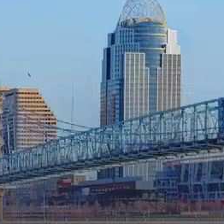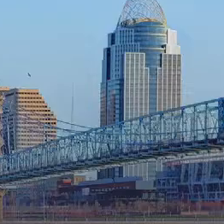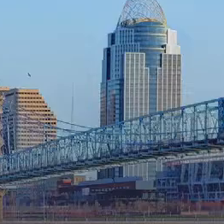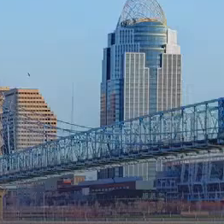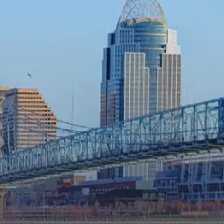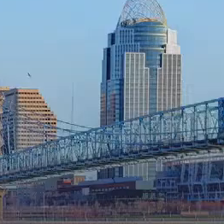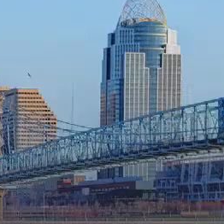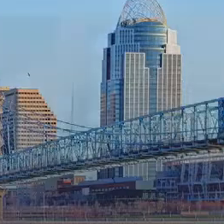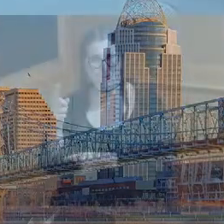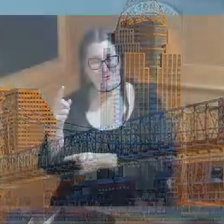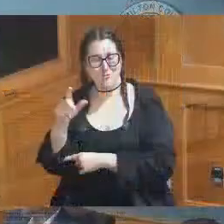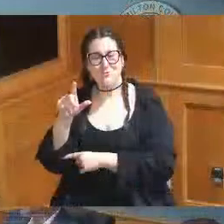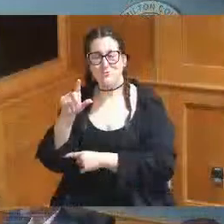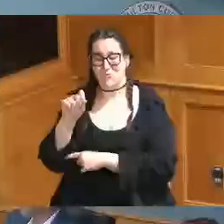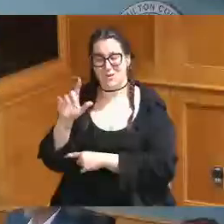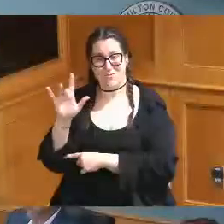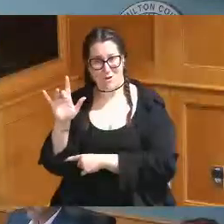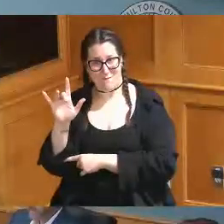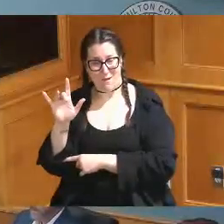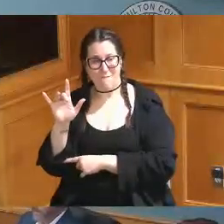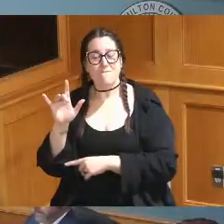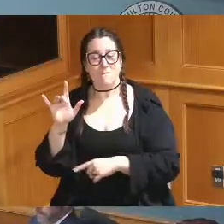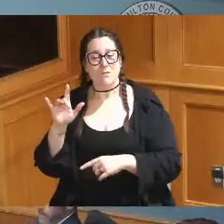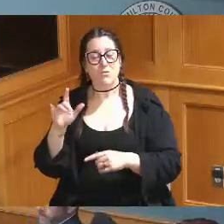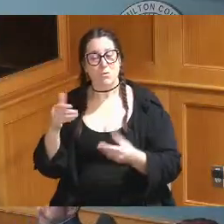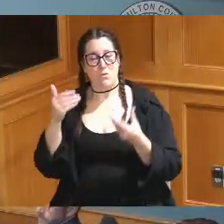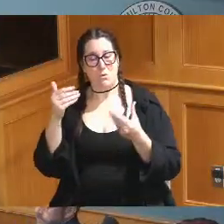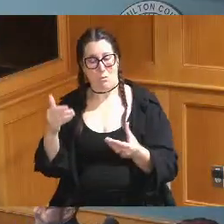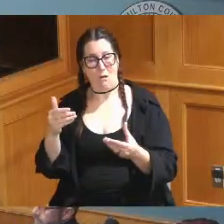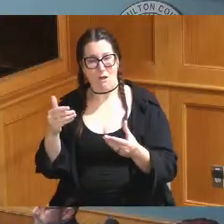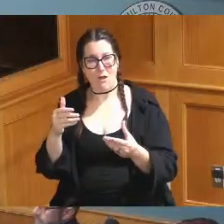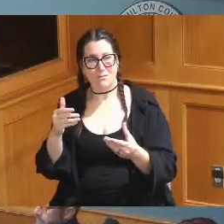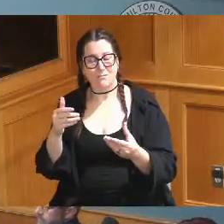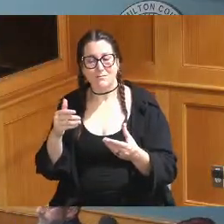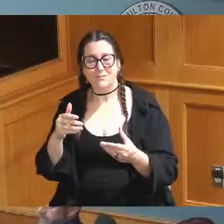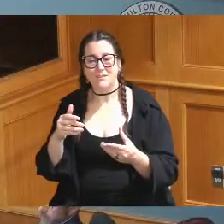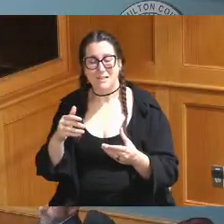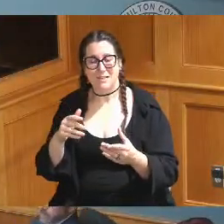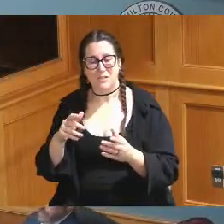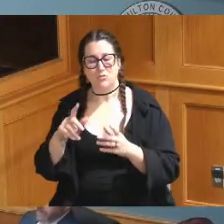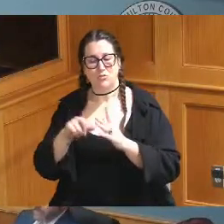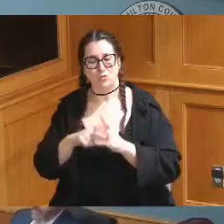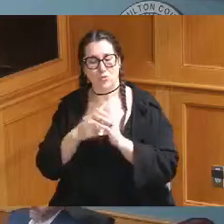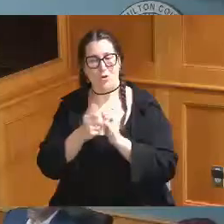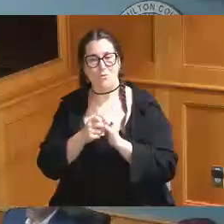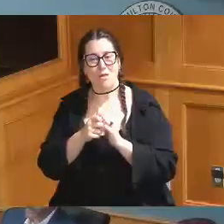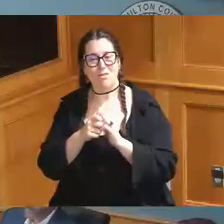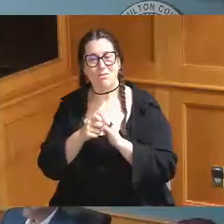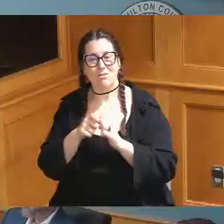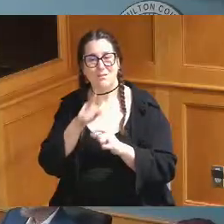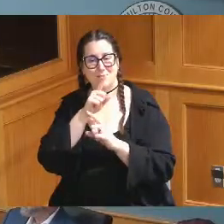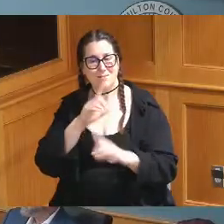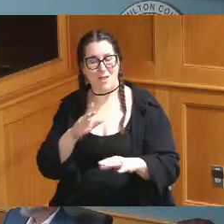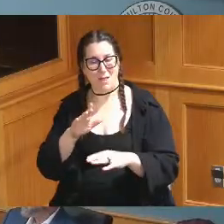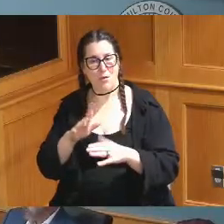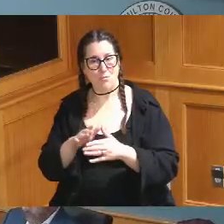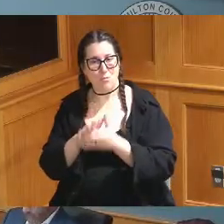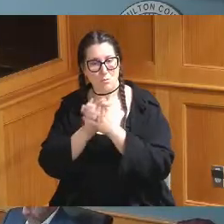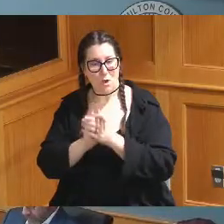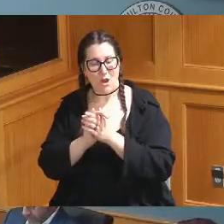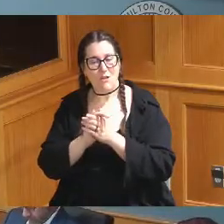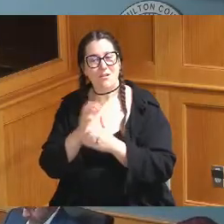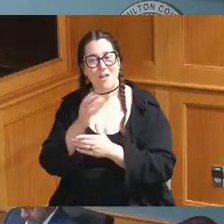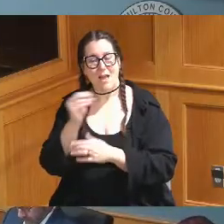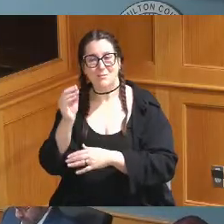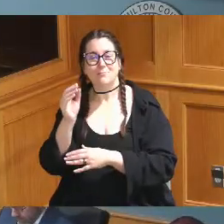2025. I'm going to call this meeting to order. We always start our meetings with silent prayer and the Pledge of Allegiance. Please join us in silent